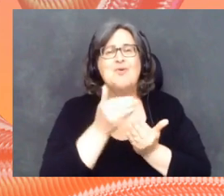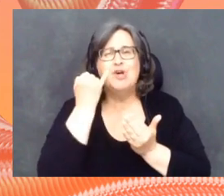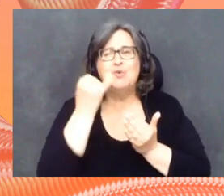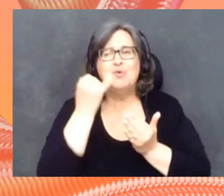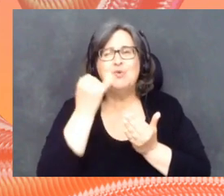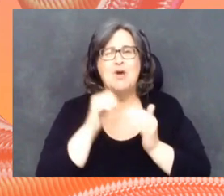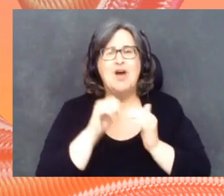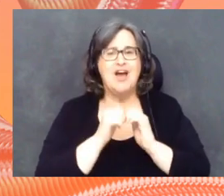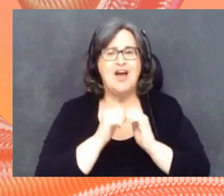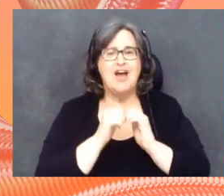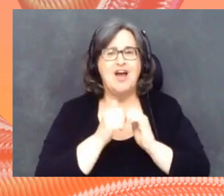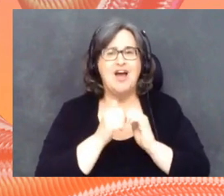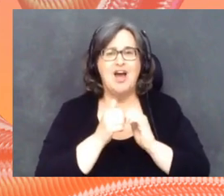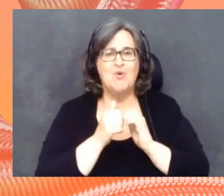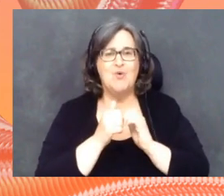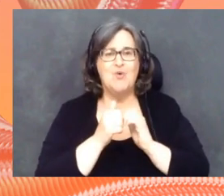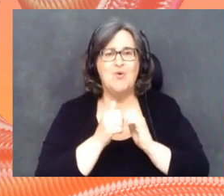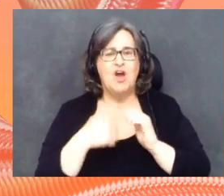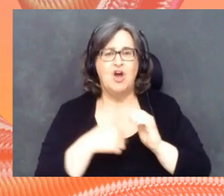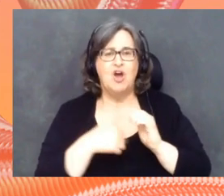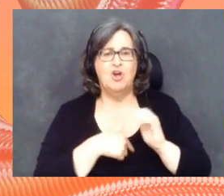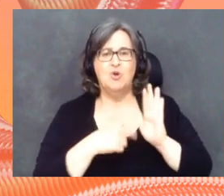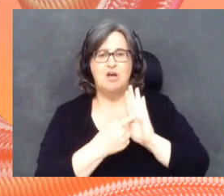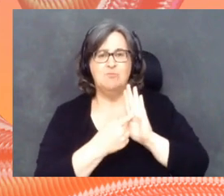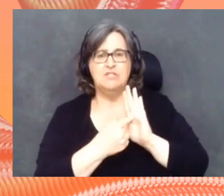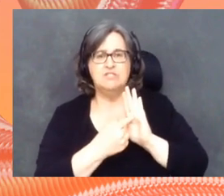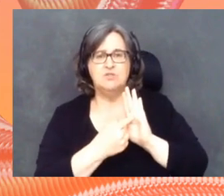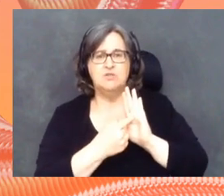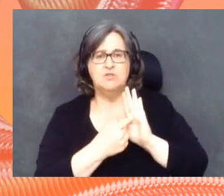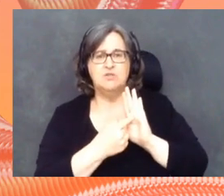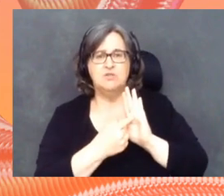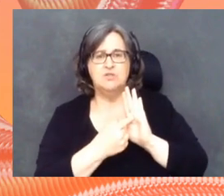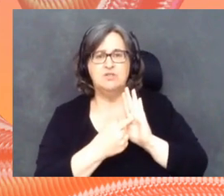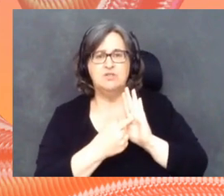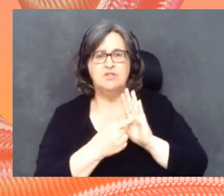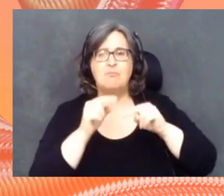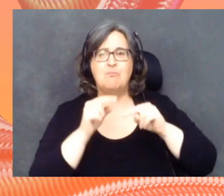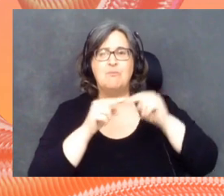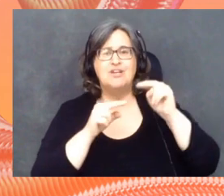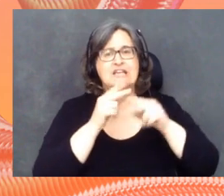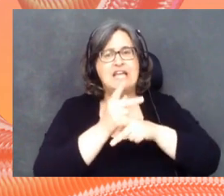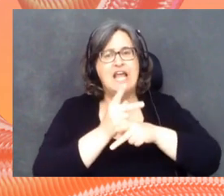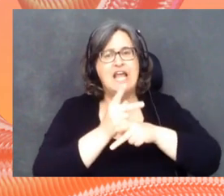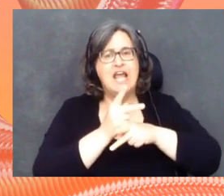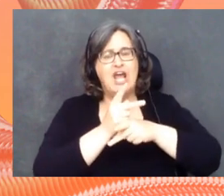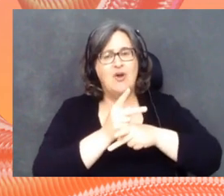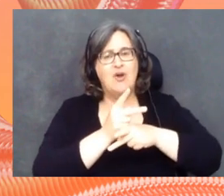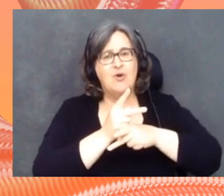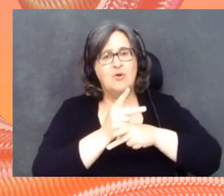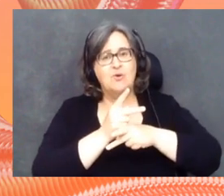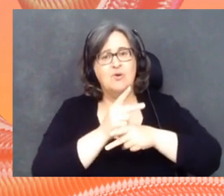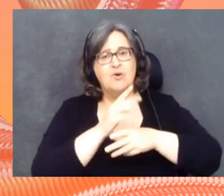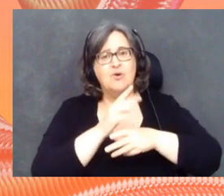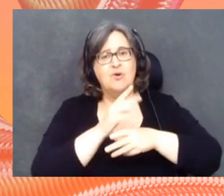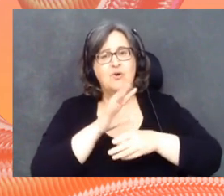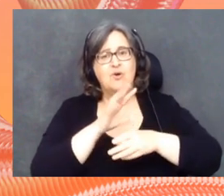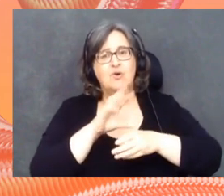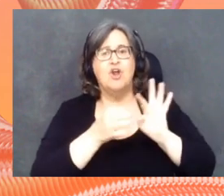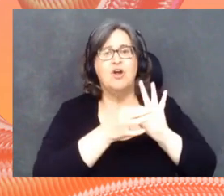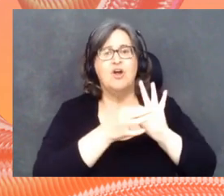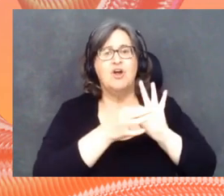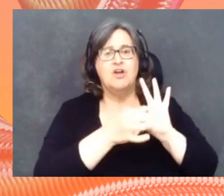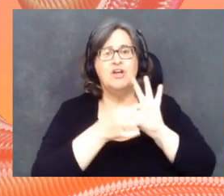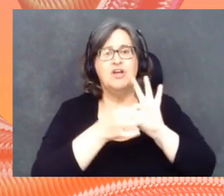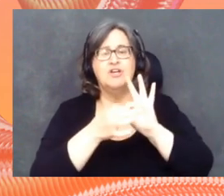we demonstrate and build care into our connections and into